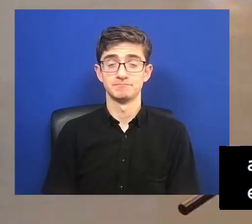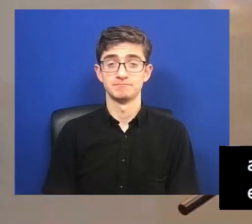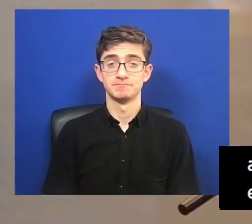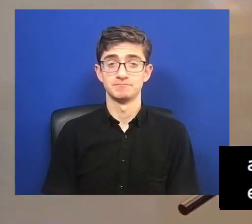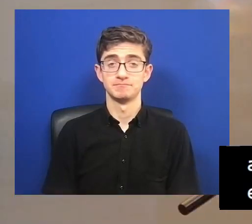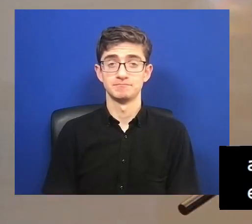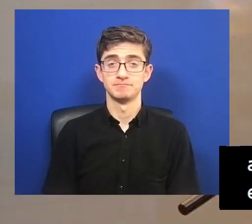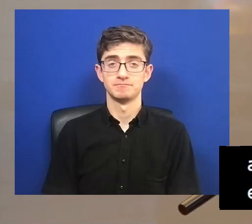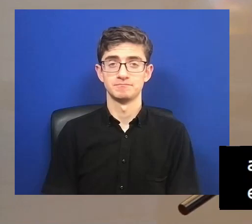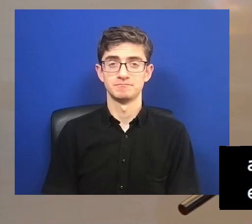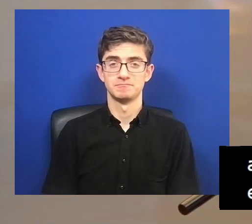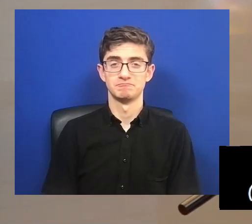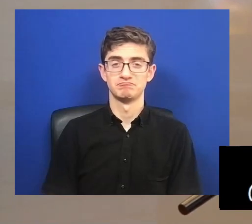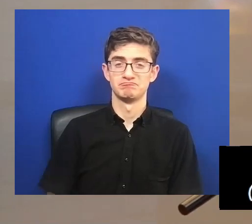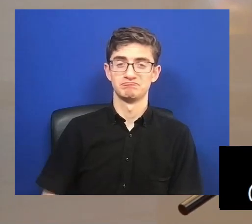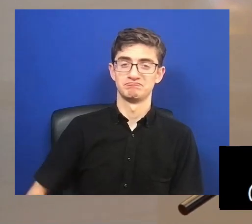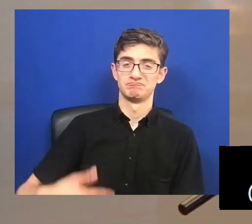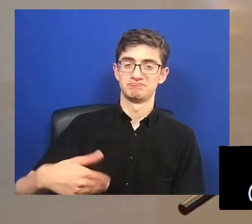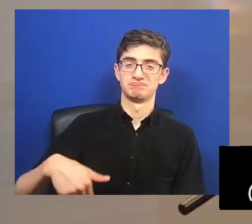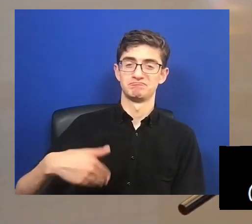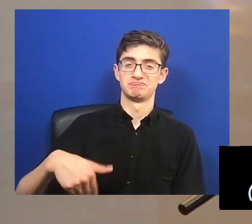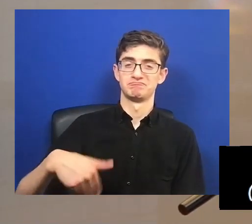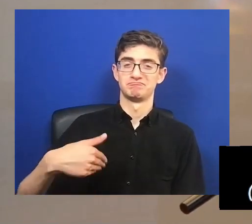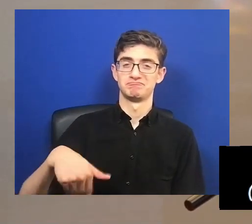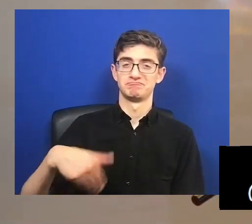Outstanding. Thank you so much. It was really,